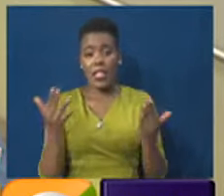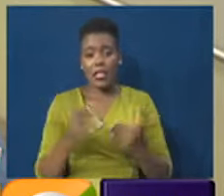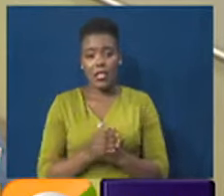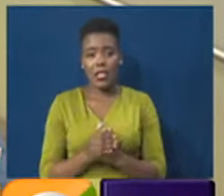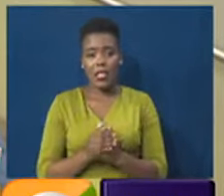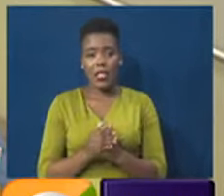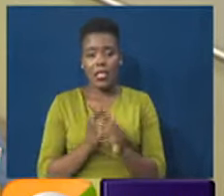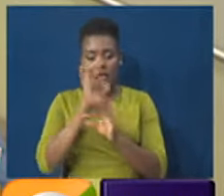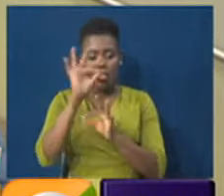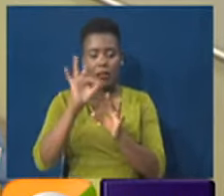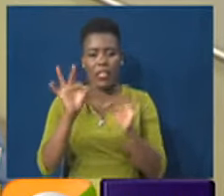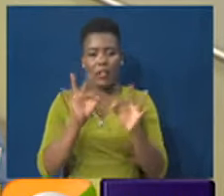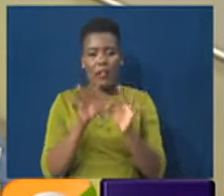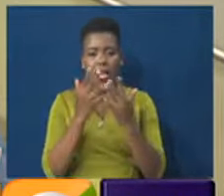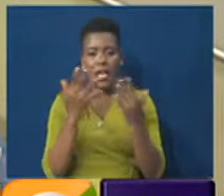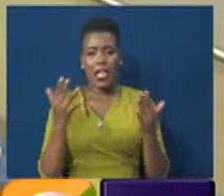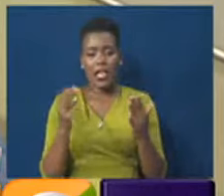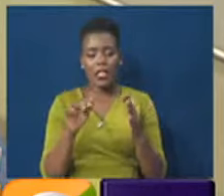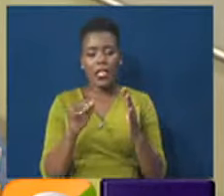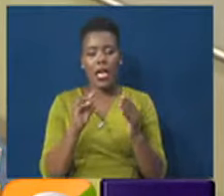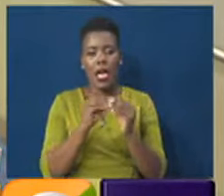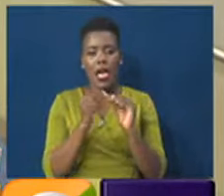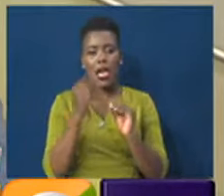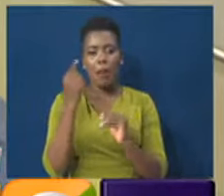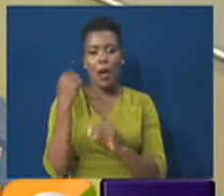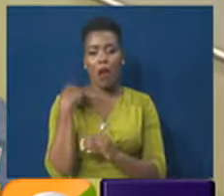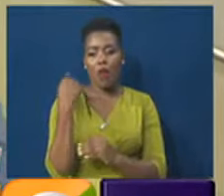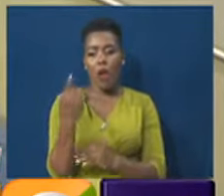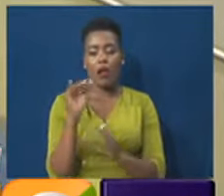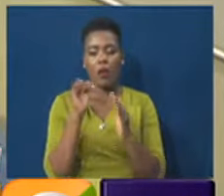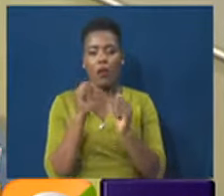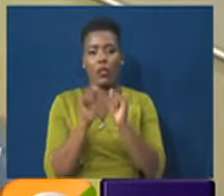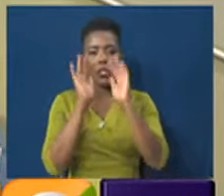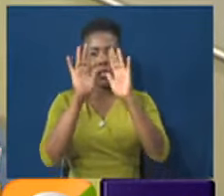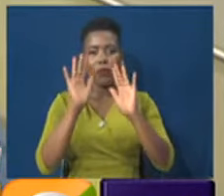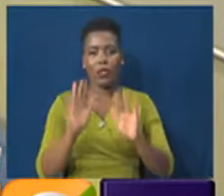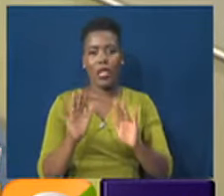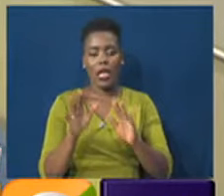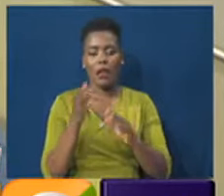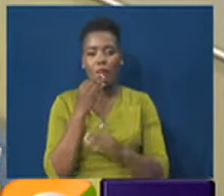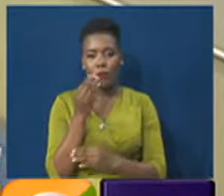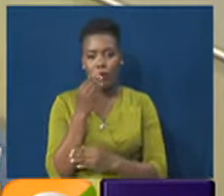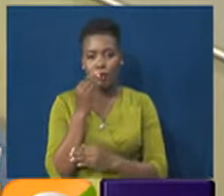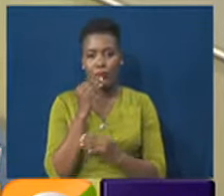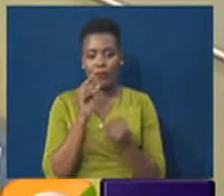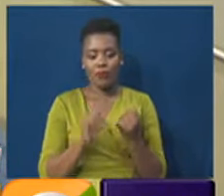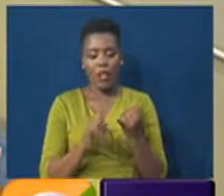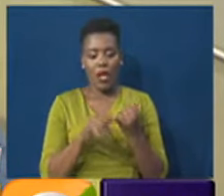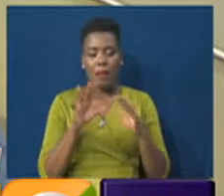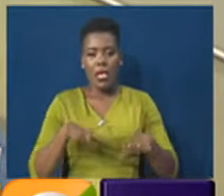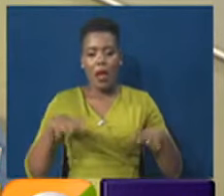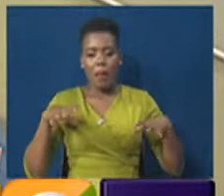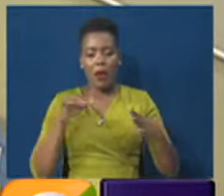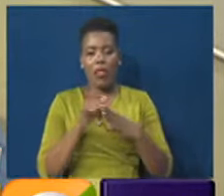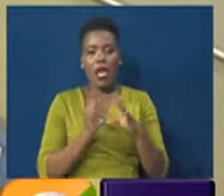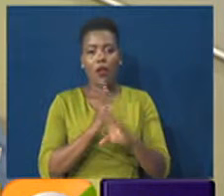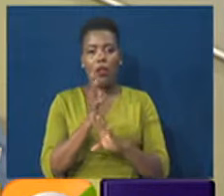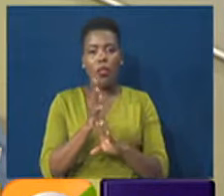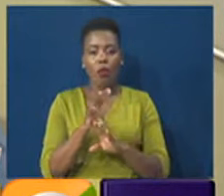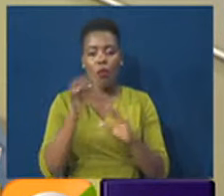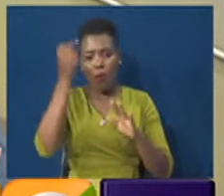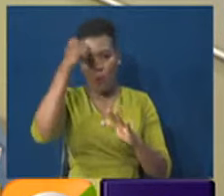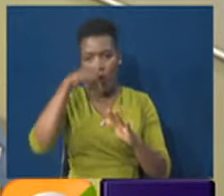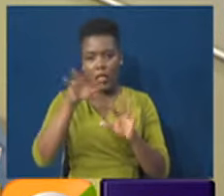And specific things, number one, which is very important, is actually food. I am very proud that through deliberate